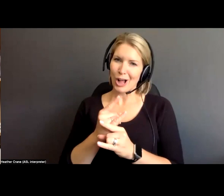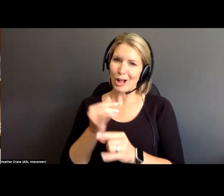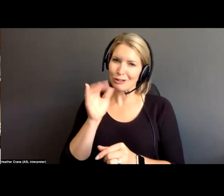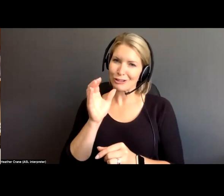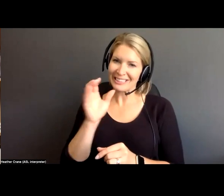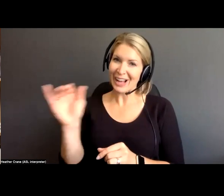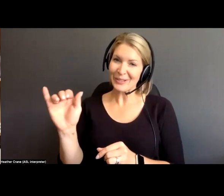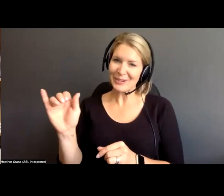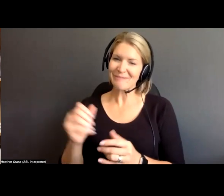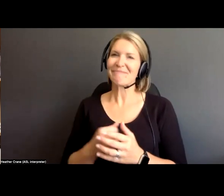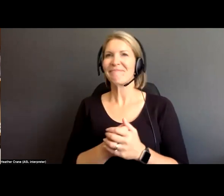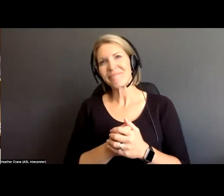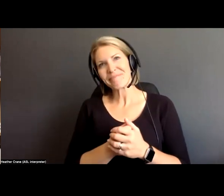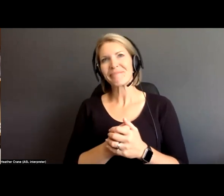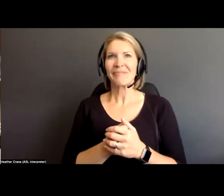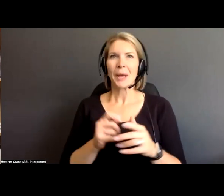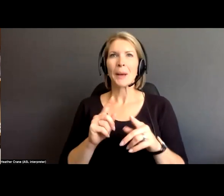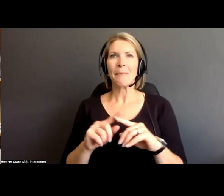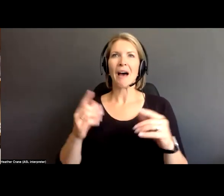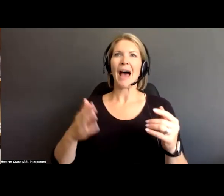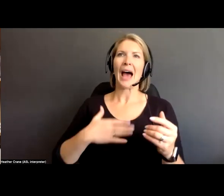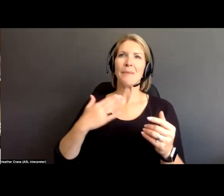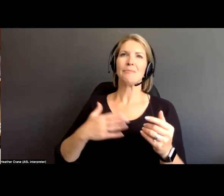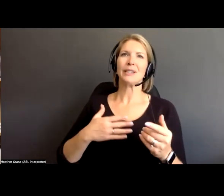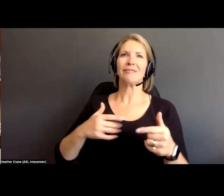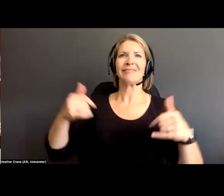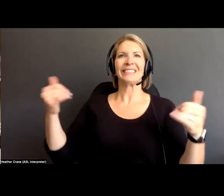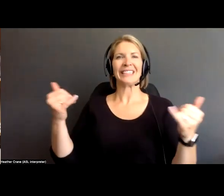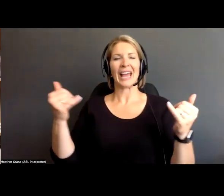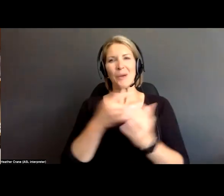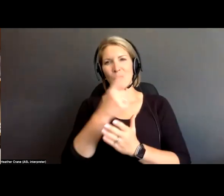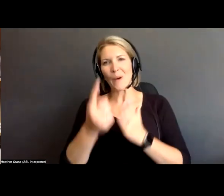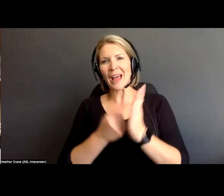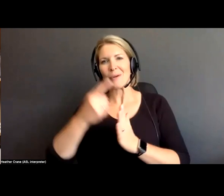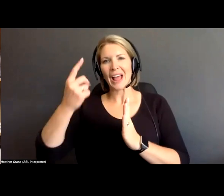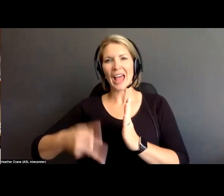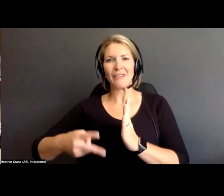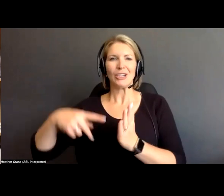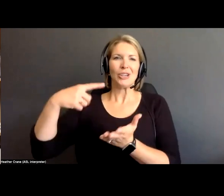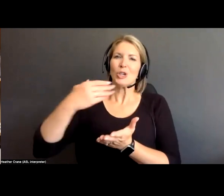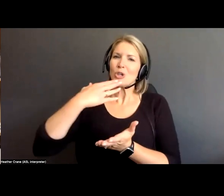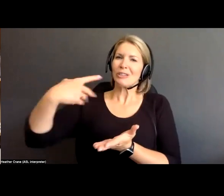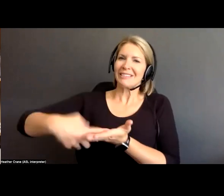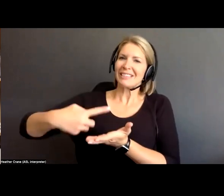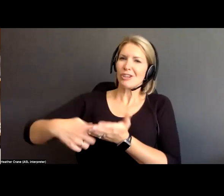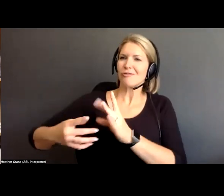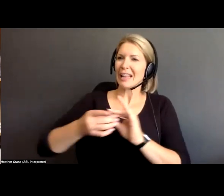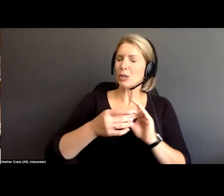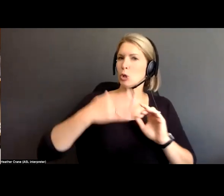but we hope to provide you with an enjoyable hour and a half talking about cover design, what makes for a good cover, what makes for